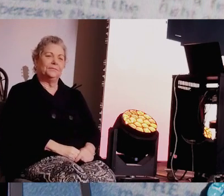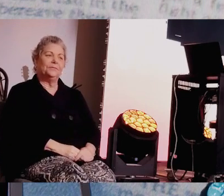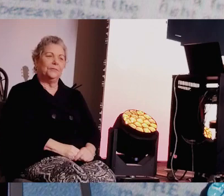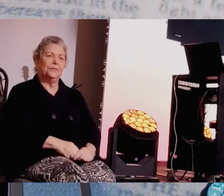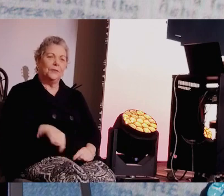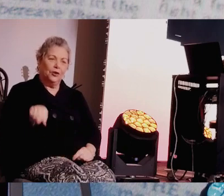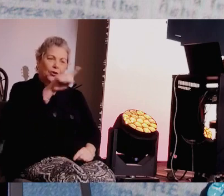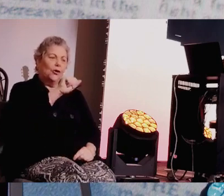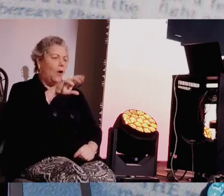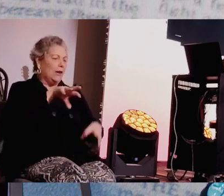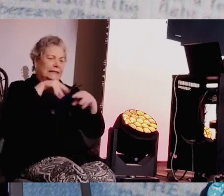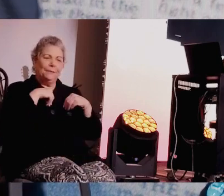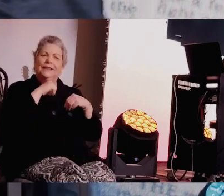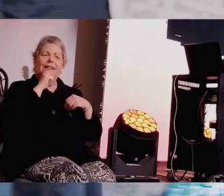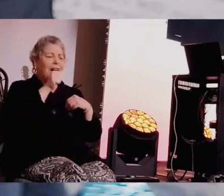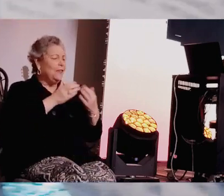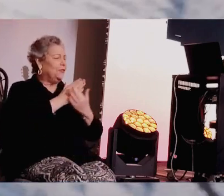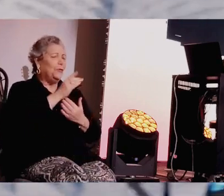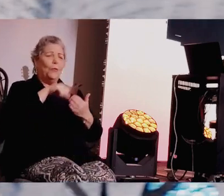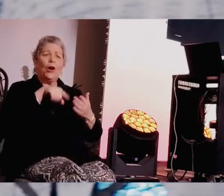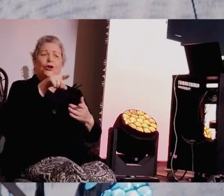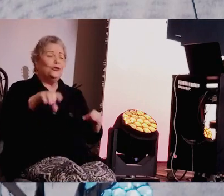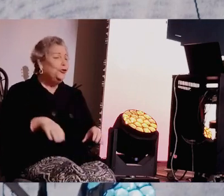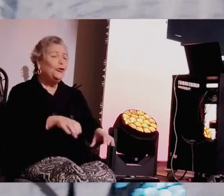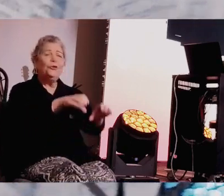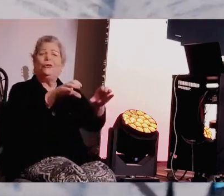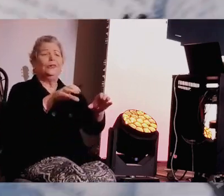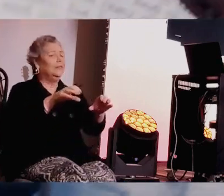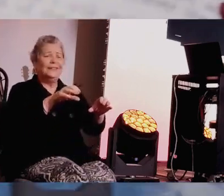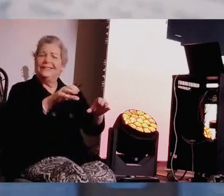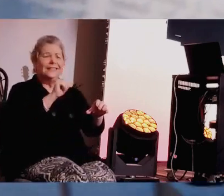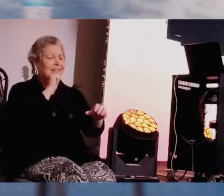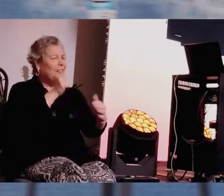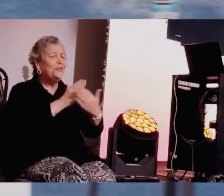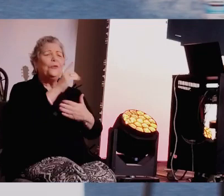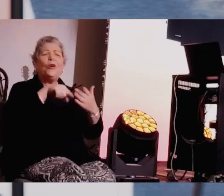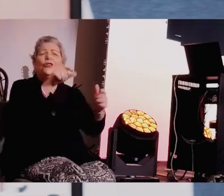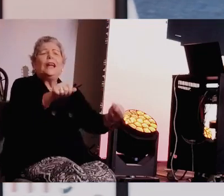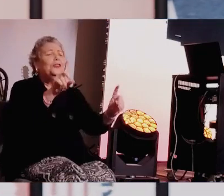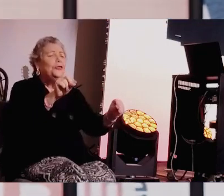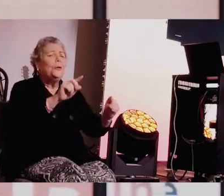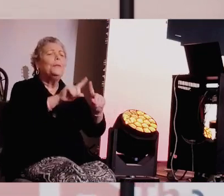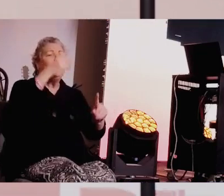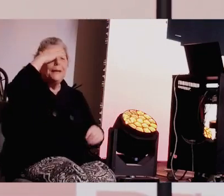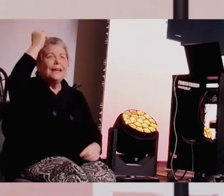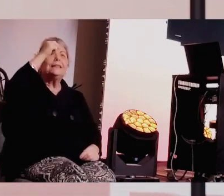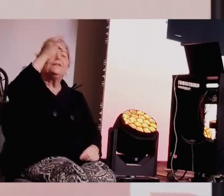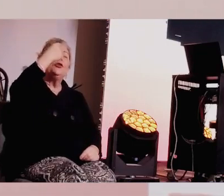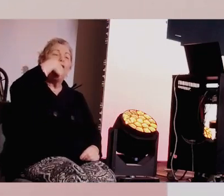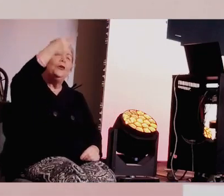You're accepted not by what you do, not by what you do, but who He is.